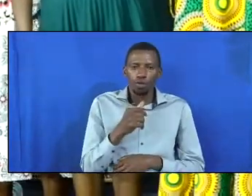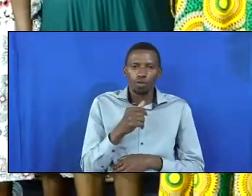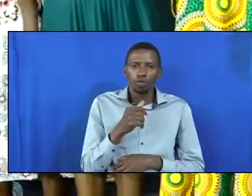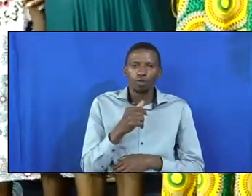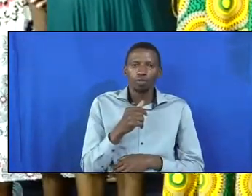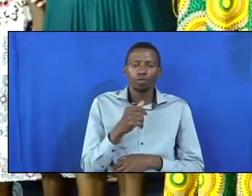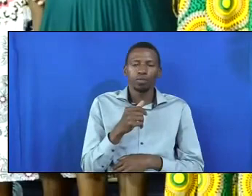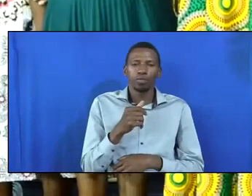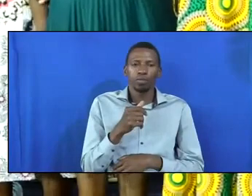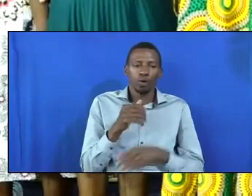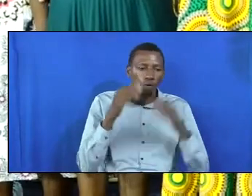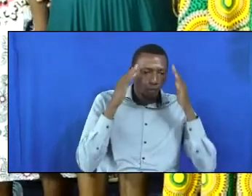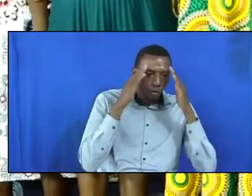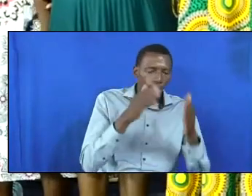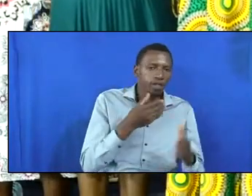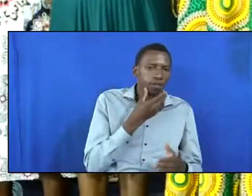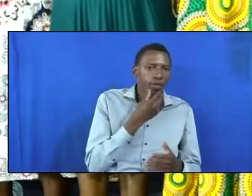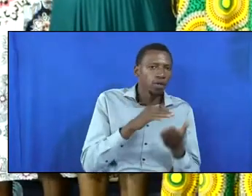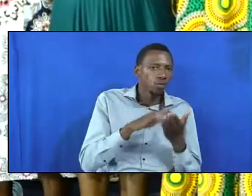where power lies.